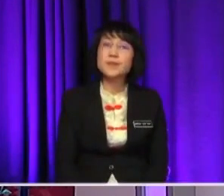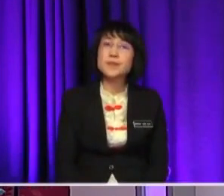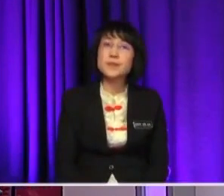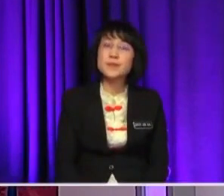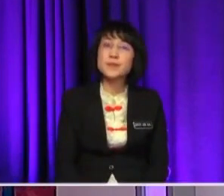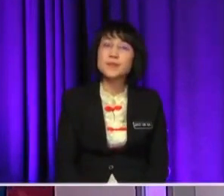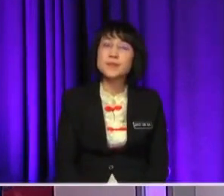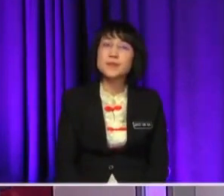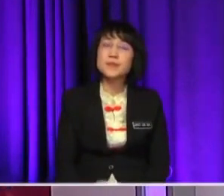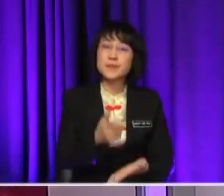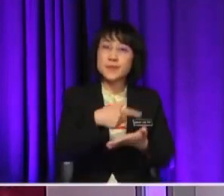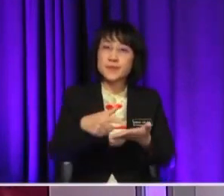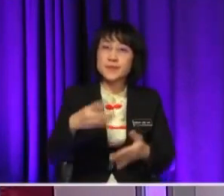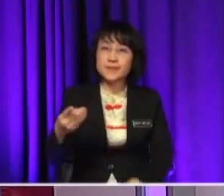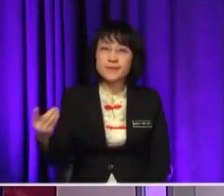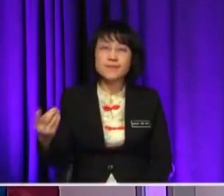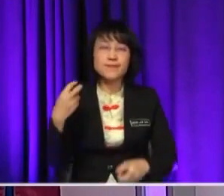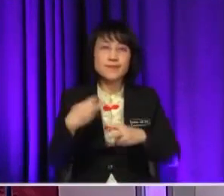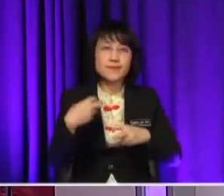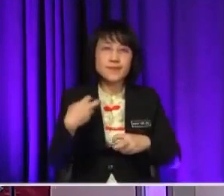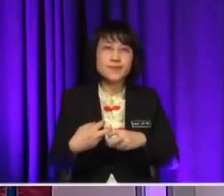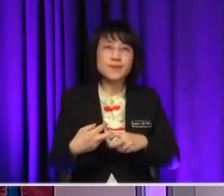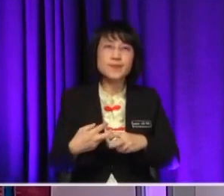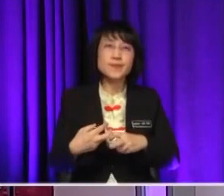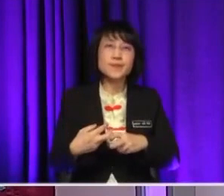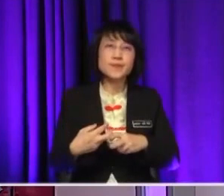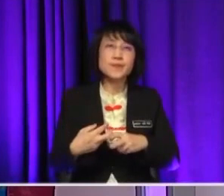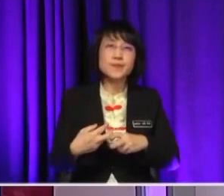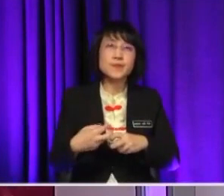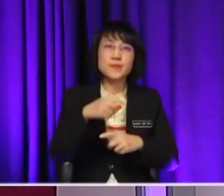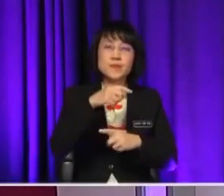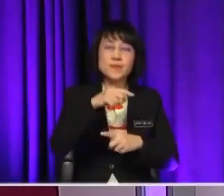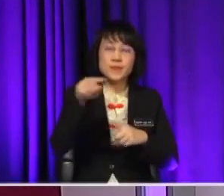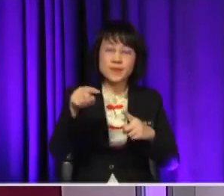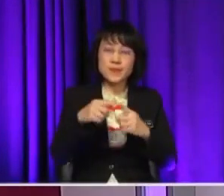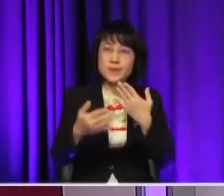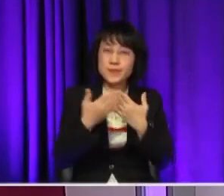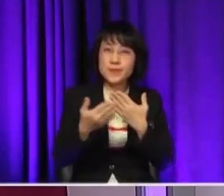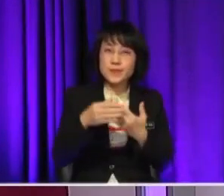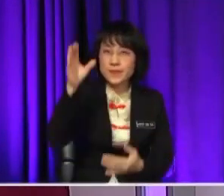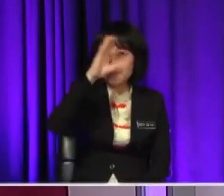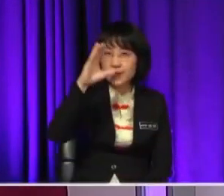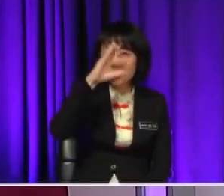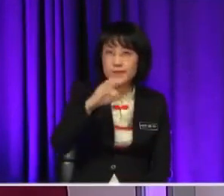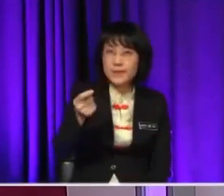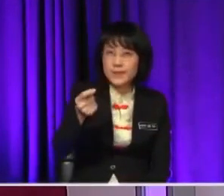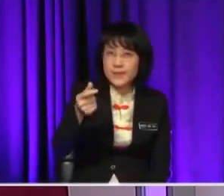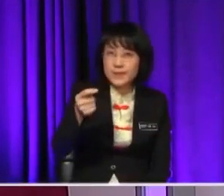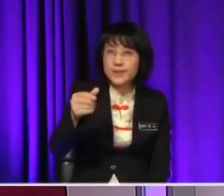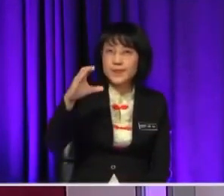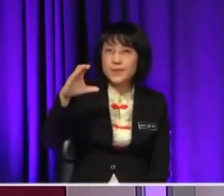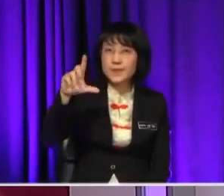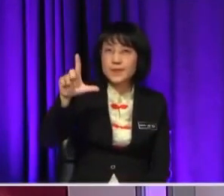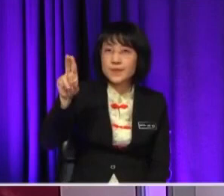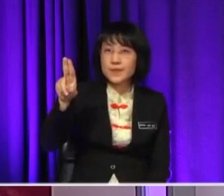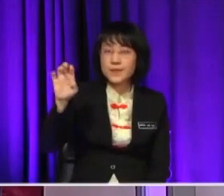sound so difficult, but it's easy when you find little clues like this. All right, now let's look